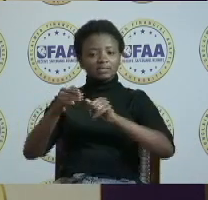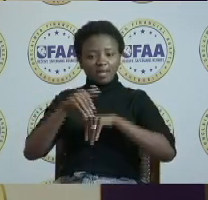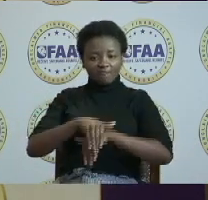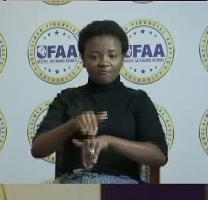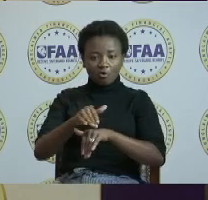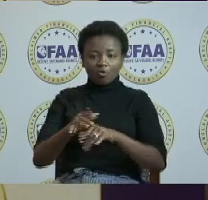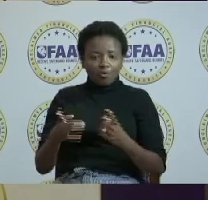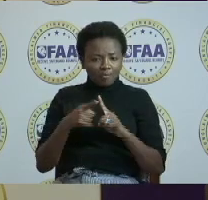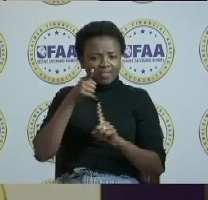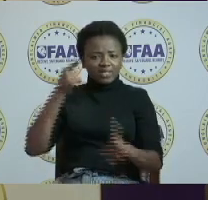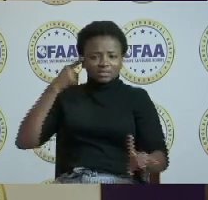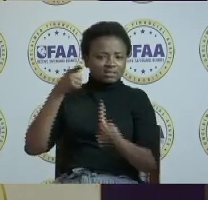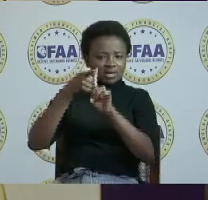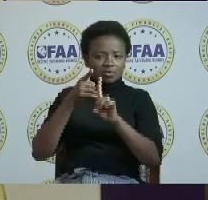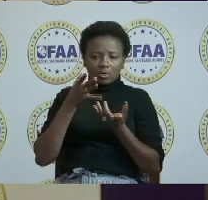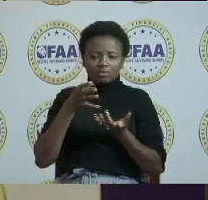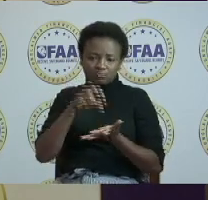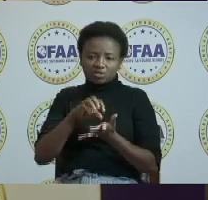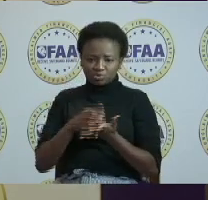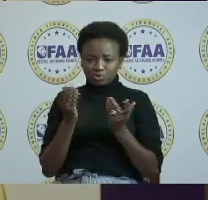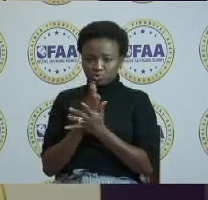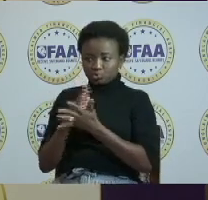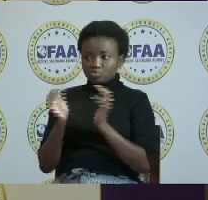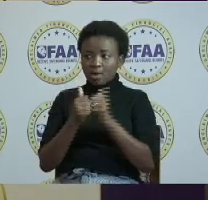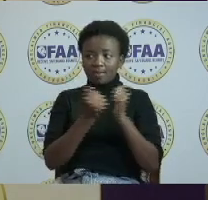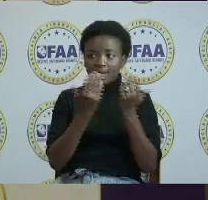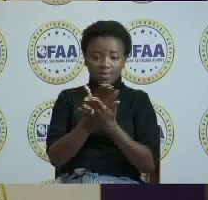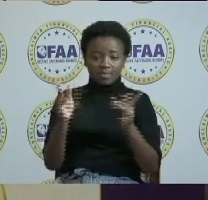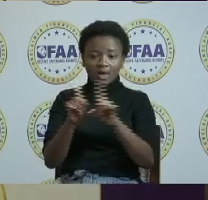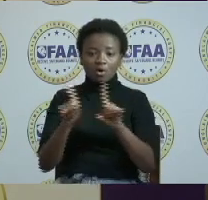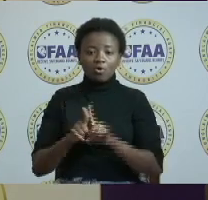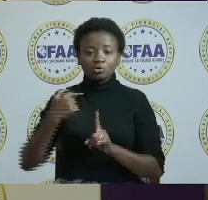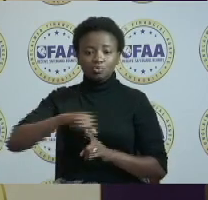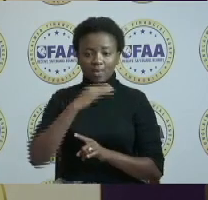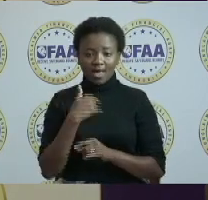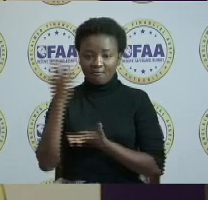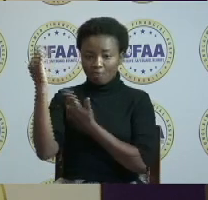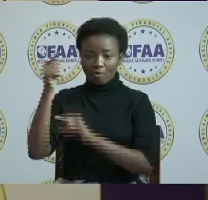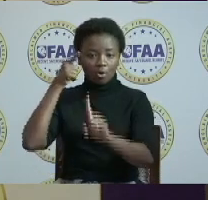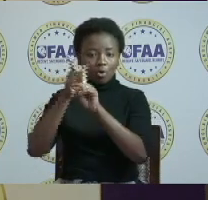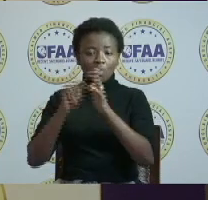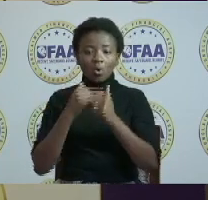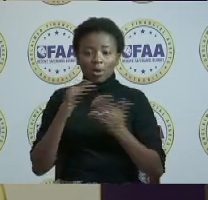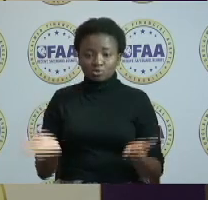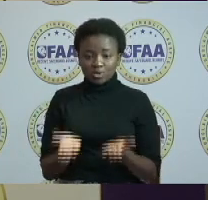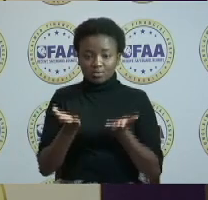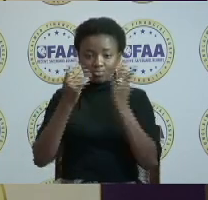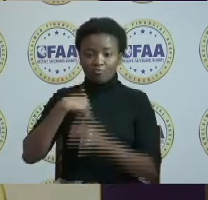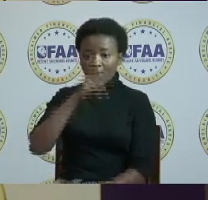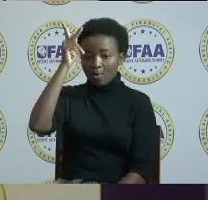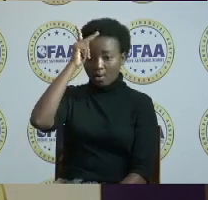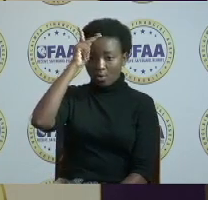which is the real situation. Now, there's also hope that in addition to improving our knowledge, you as